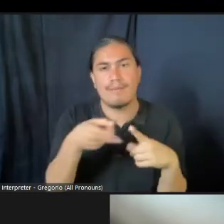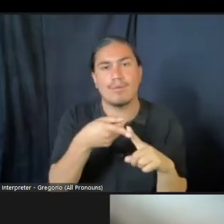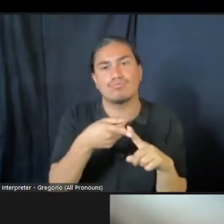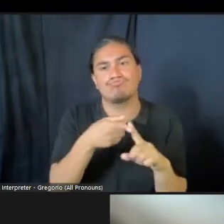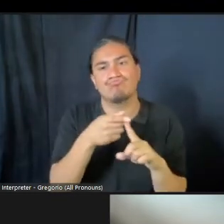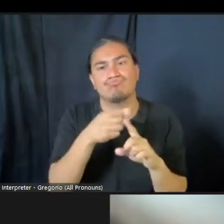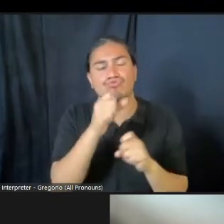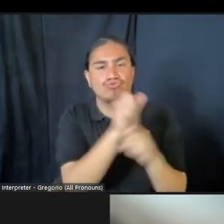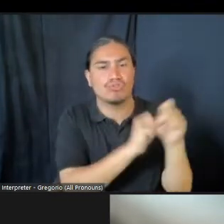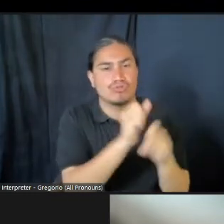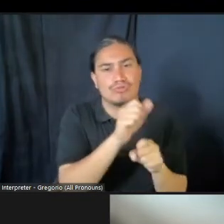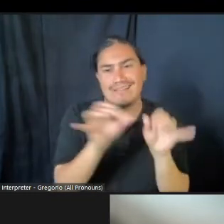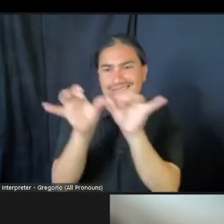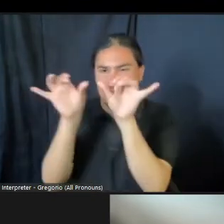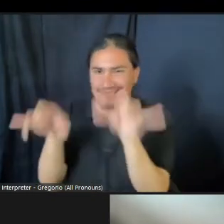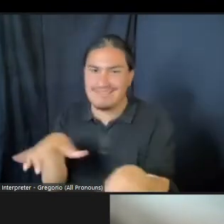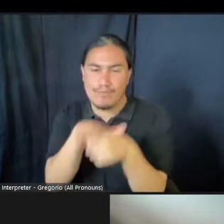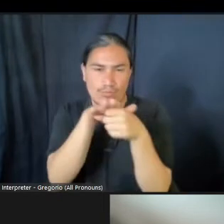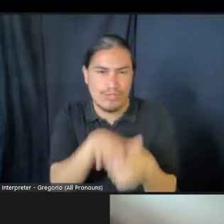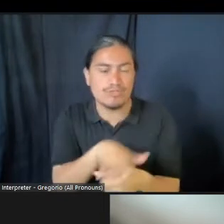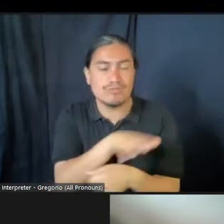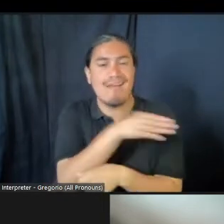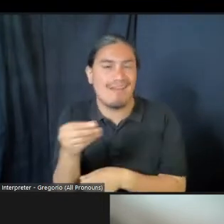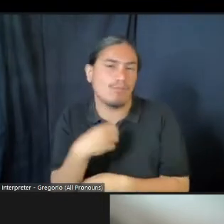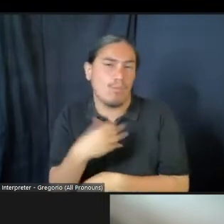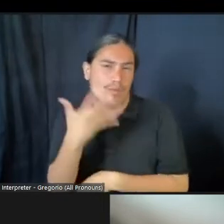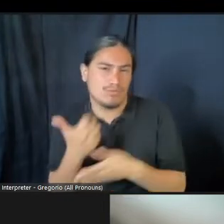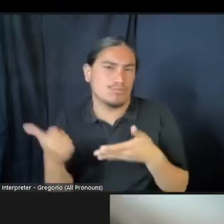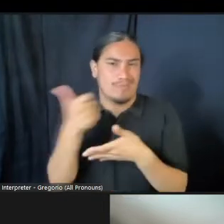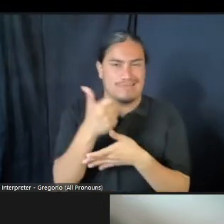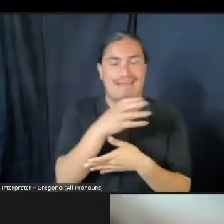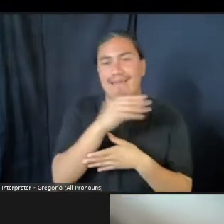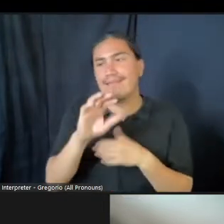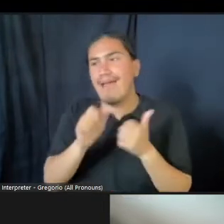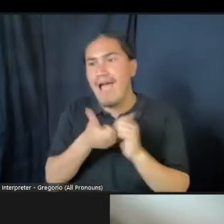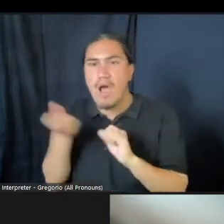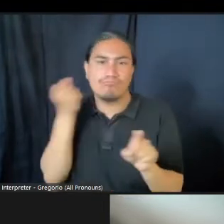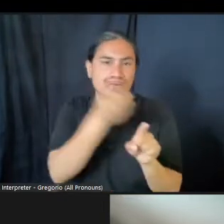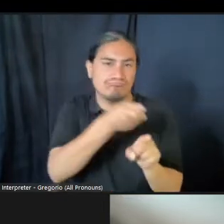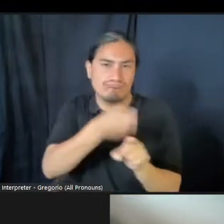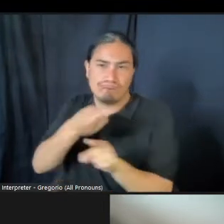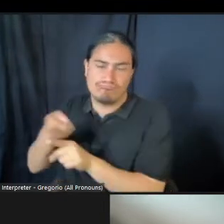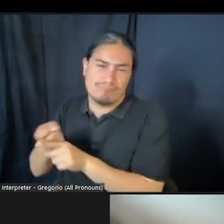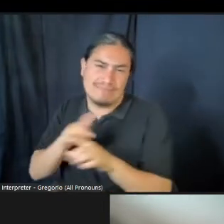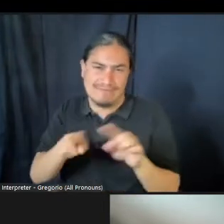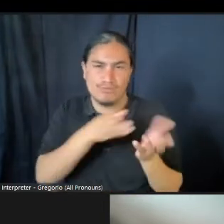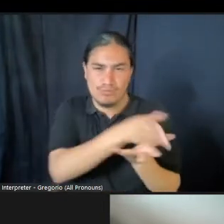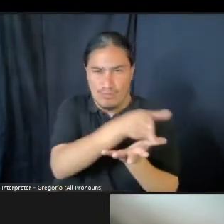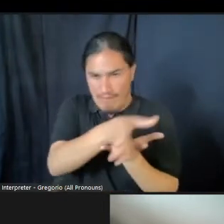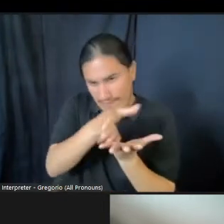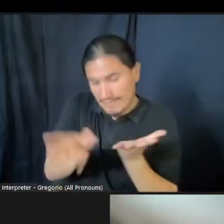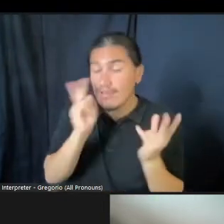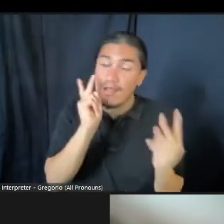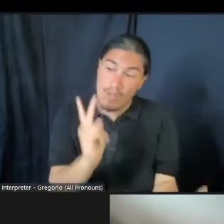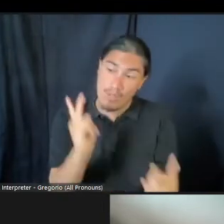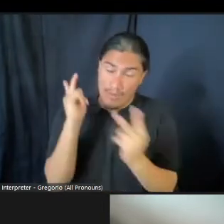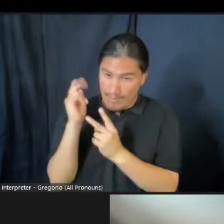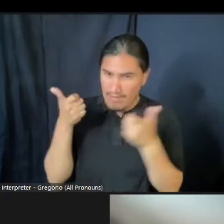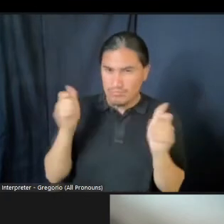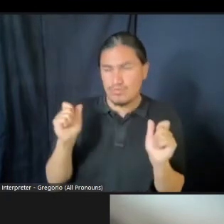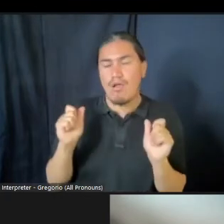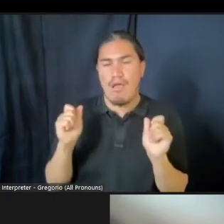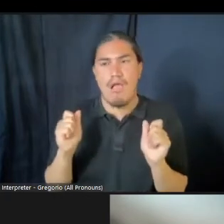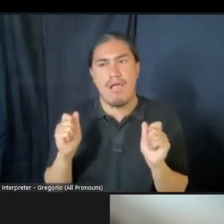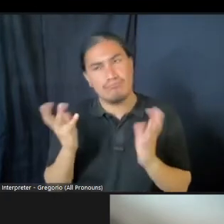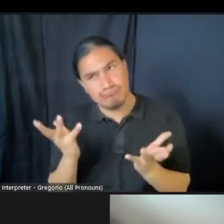systemic racism and the history of white supremacy in all the fields that it's engaging with. And I look back and I try to give myself a little benefit